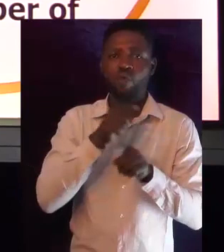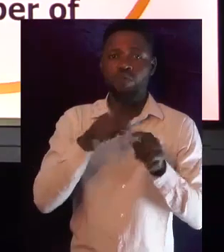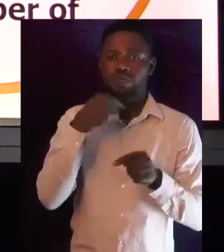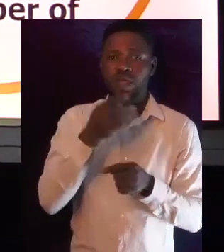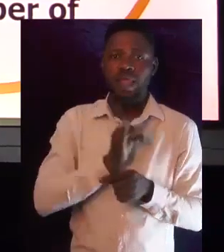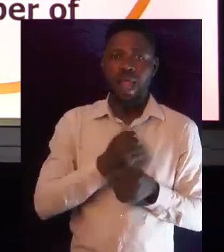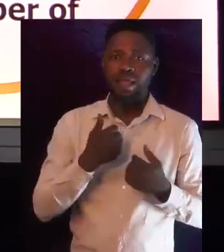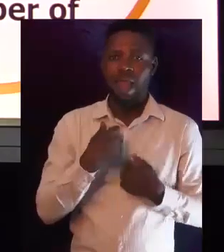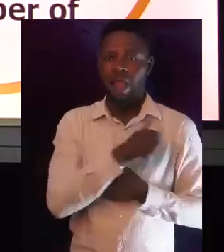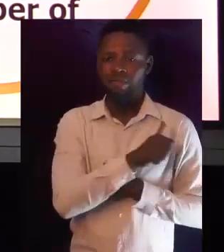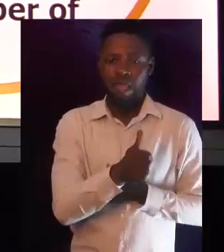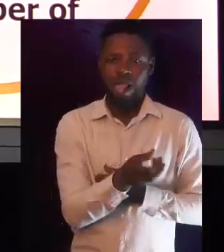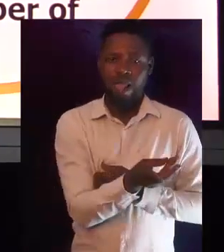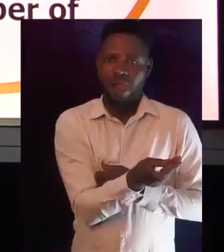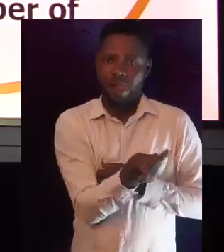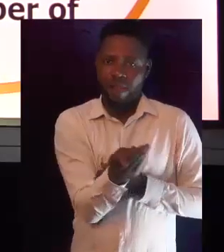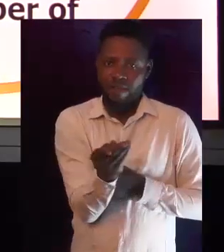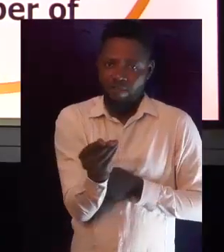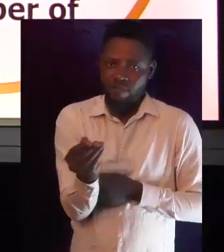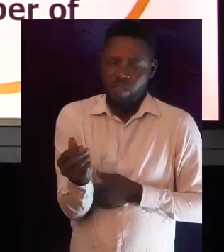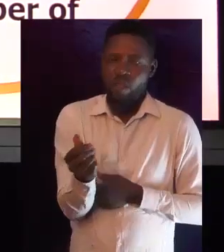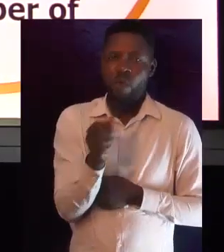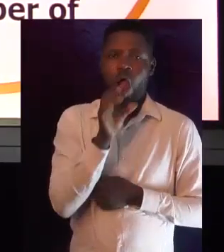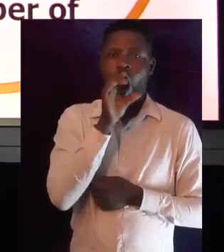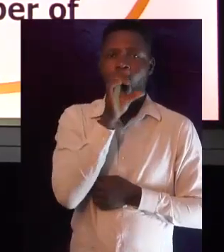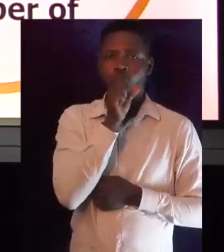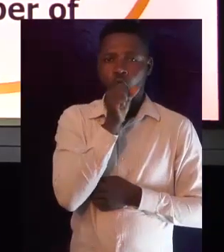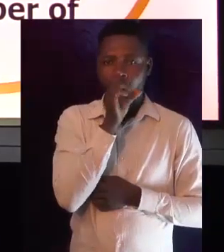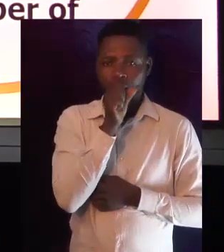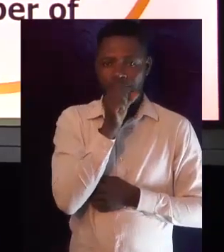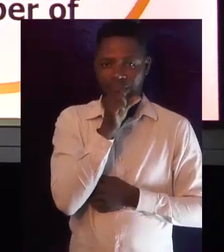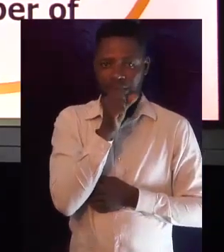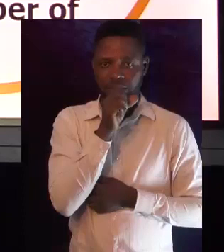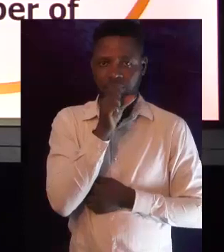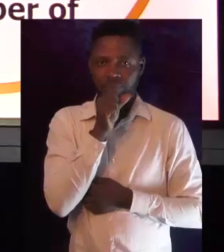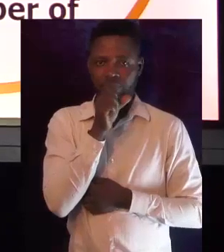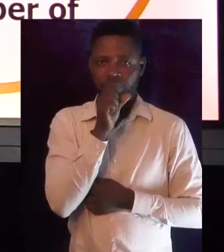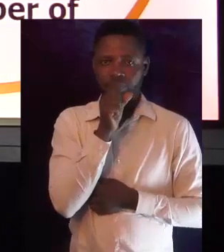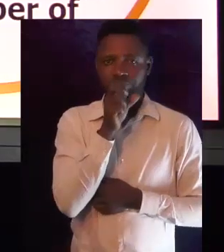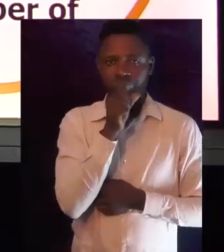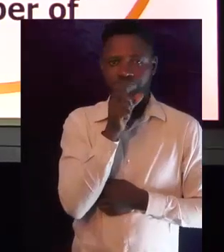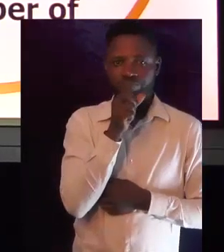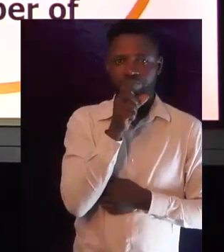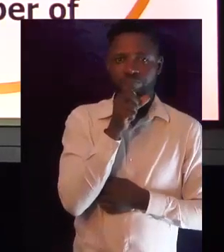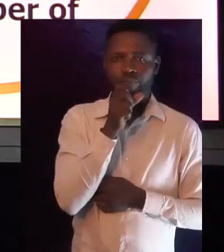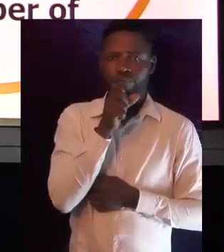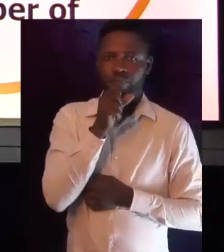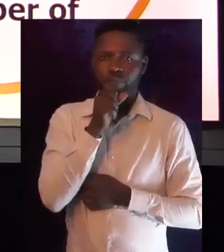a few oranges. When you say, I have a few oranges,